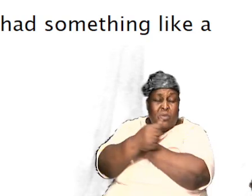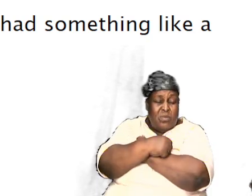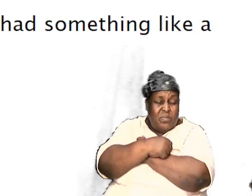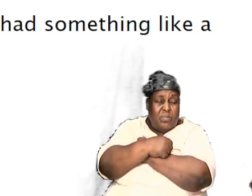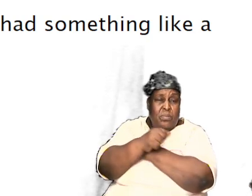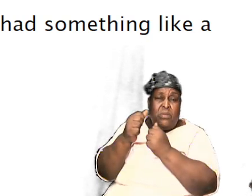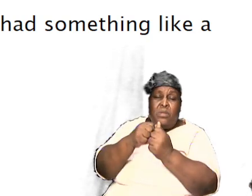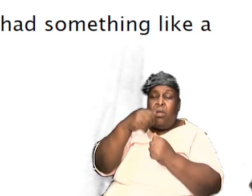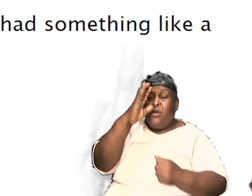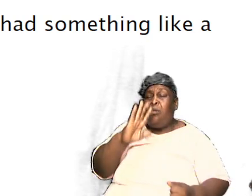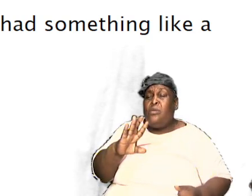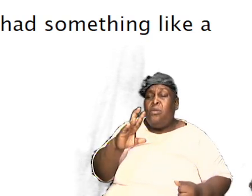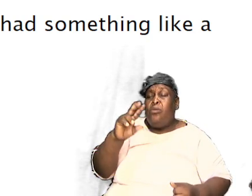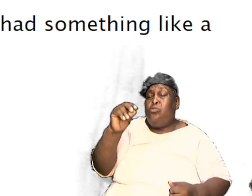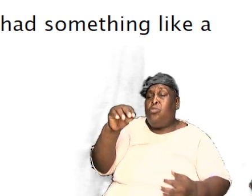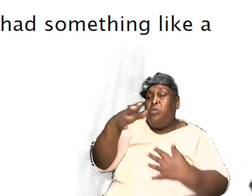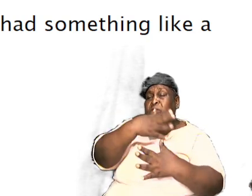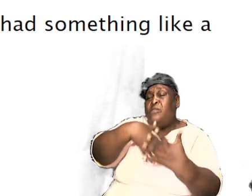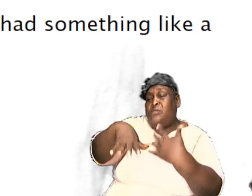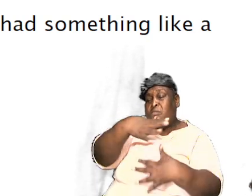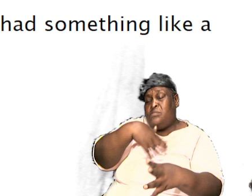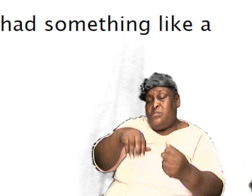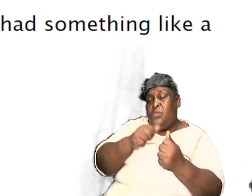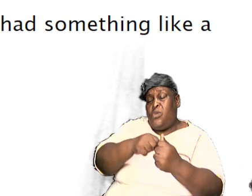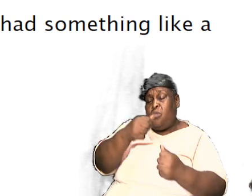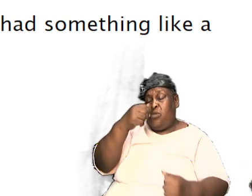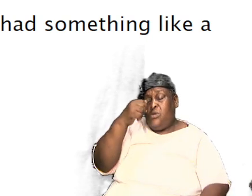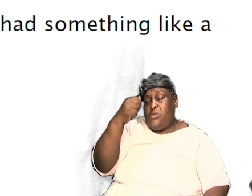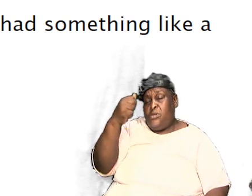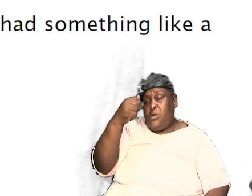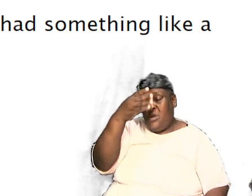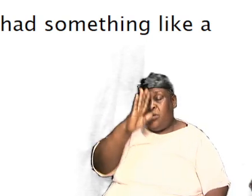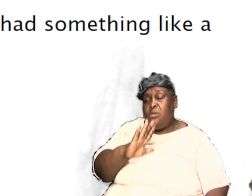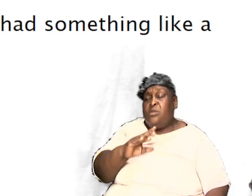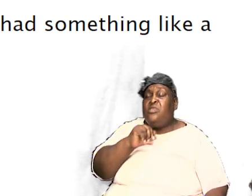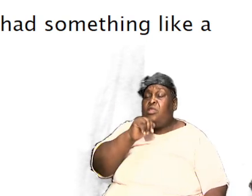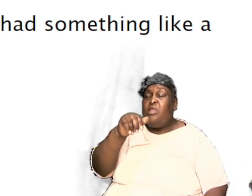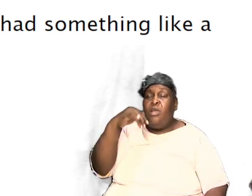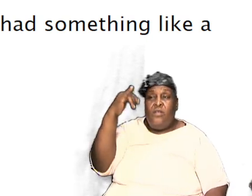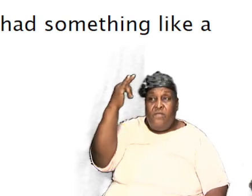no fellowship with God, we are not fooling anyone.